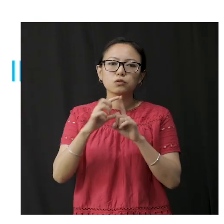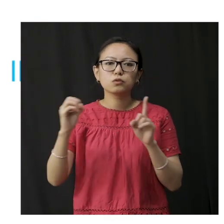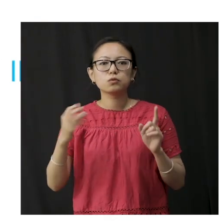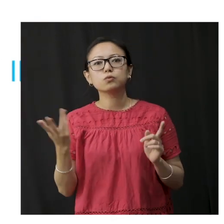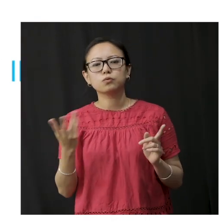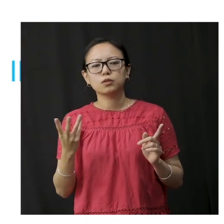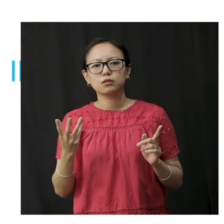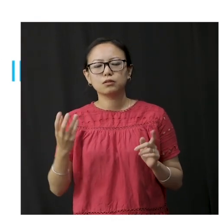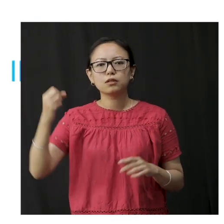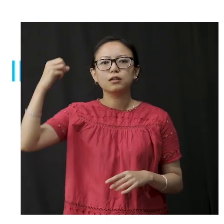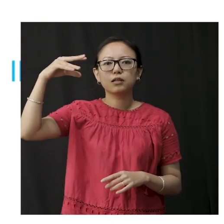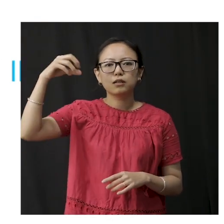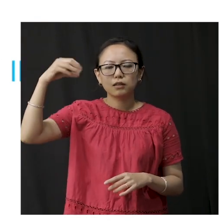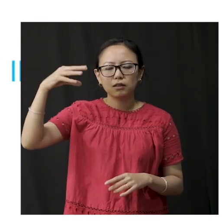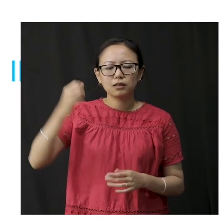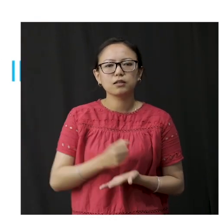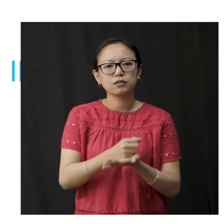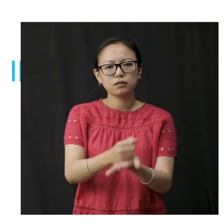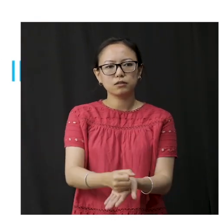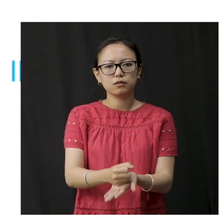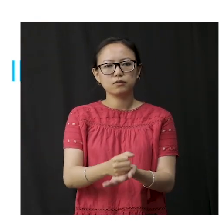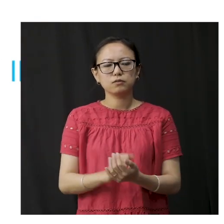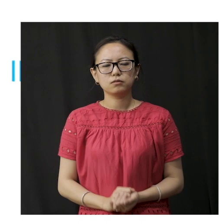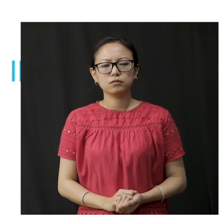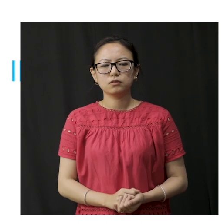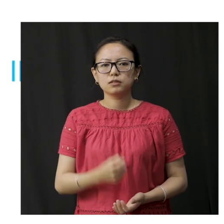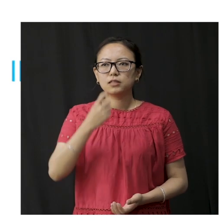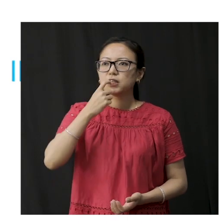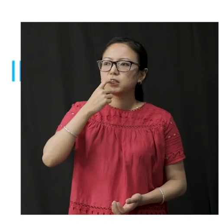light, right? So the moon,